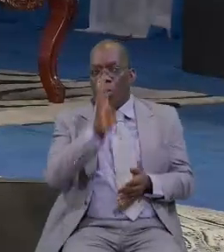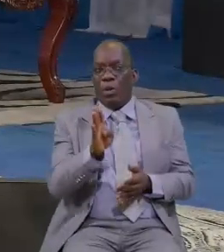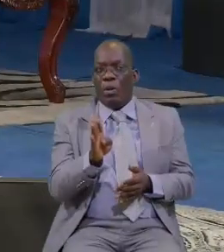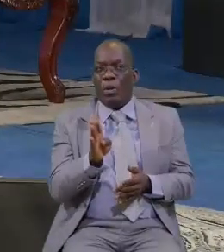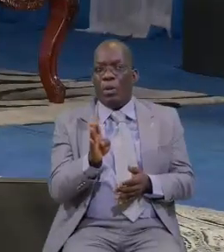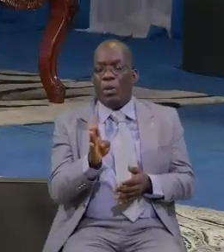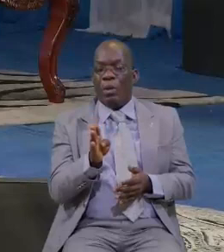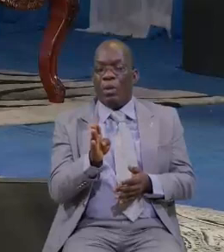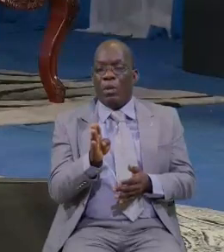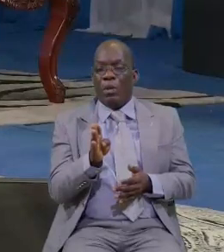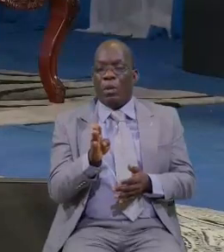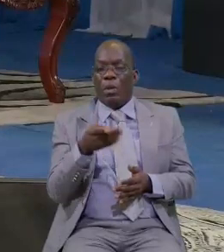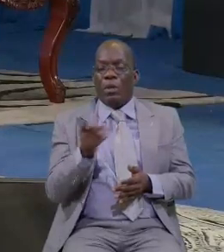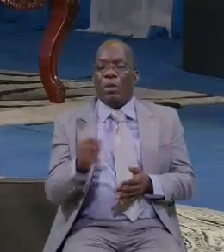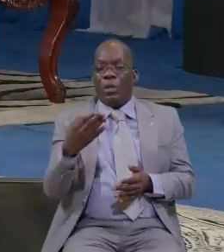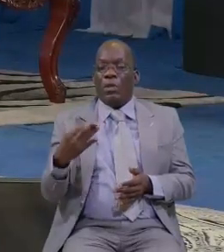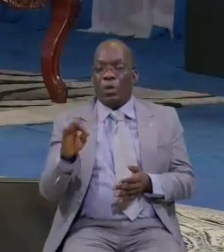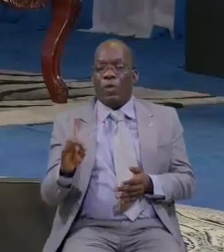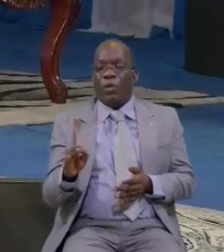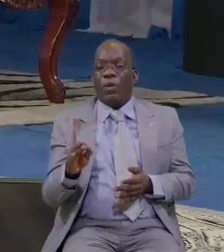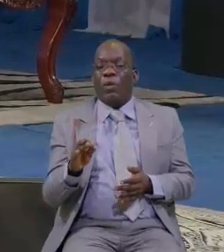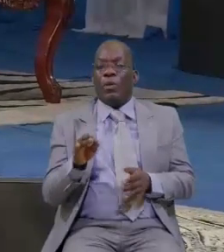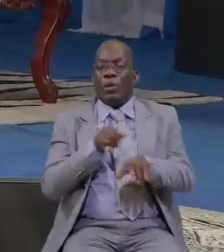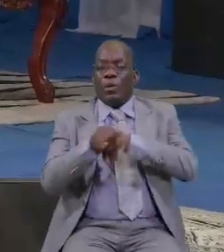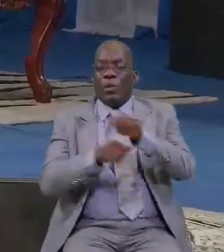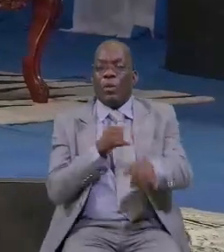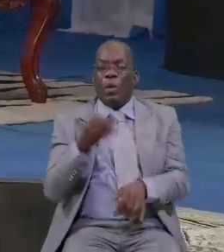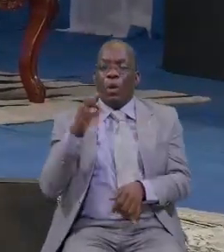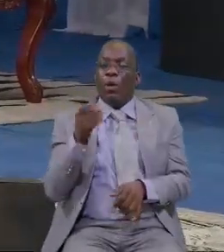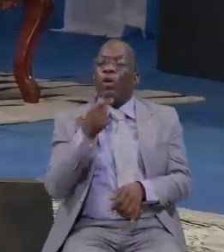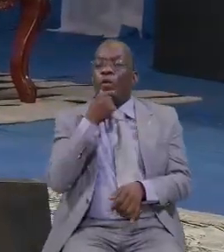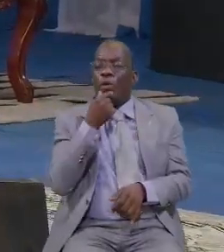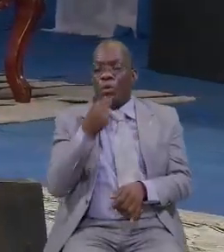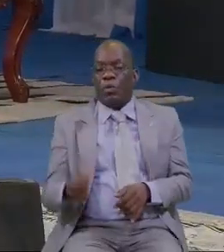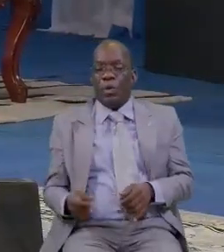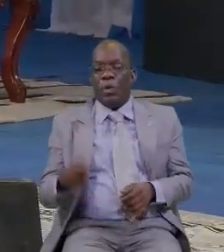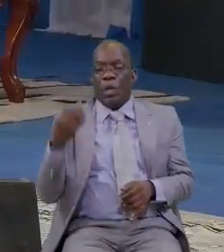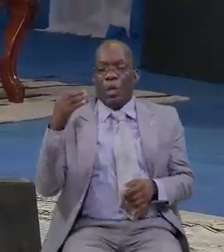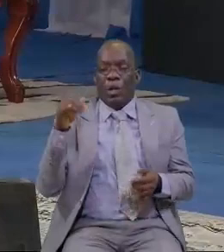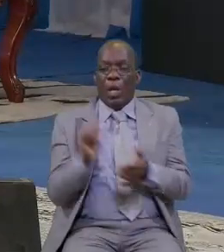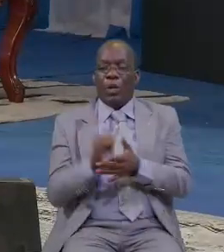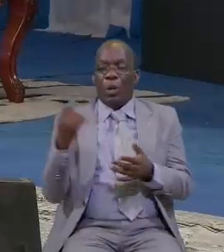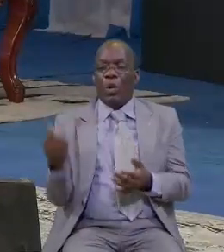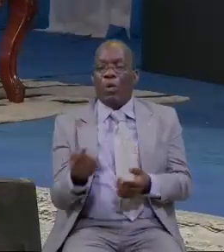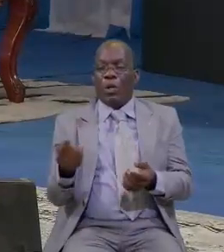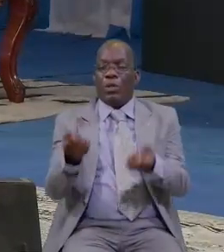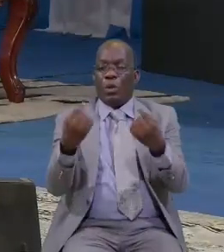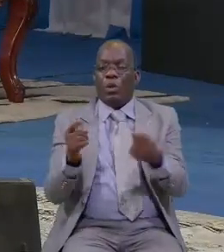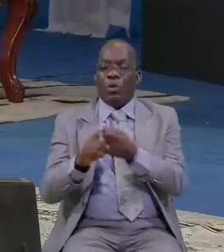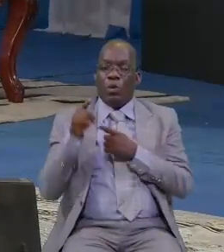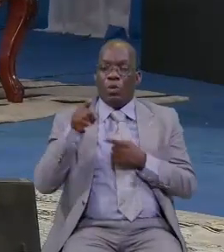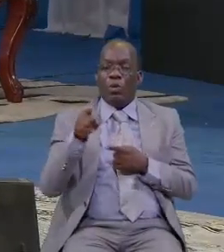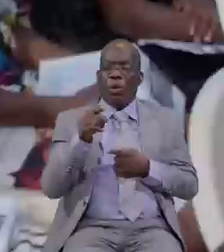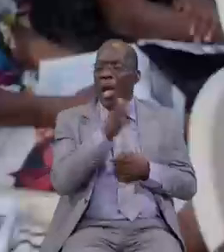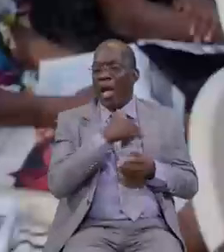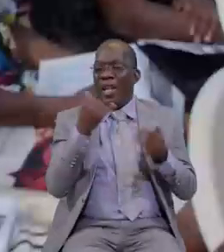of deception, of hypocrisy that always comes at you, and now you are